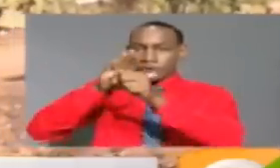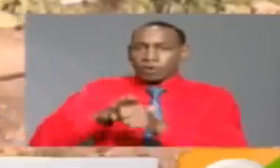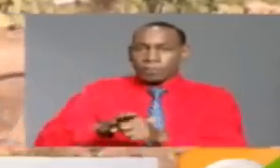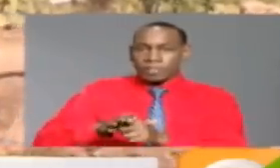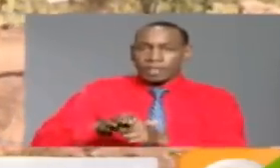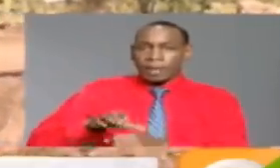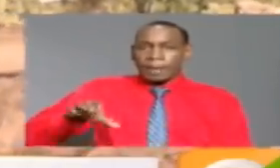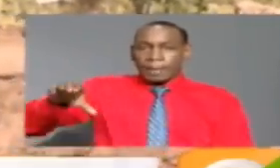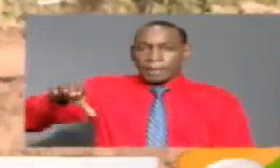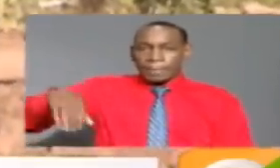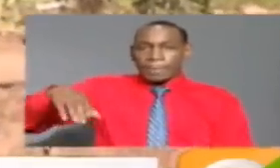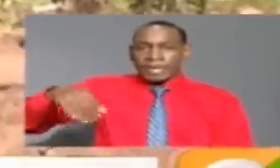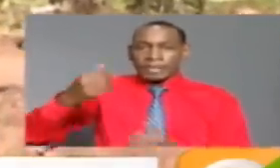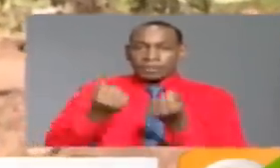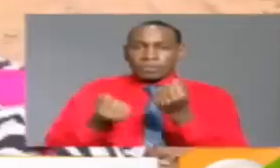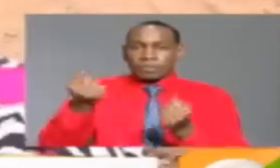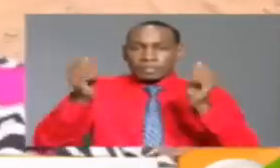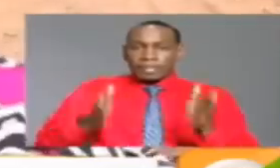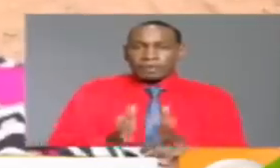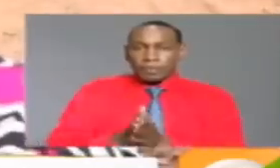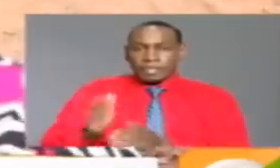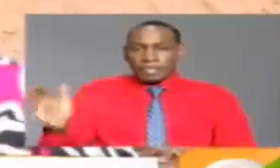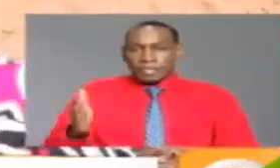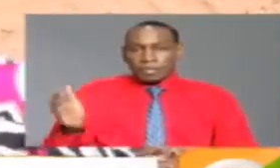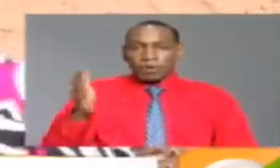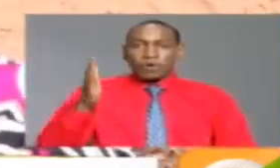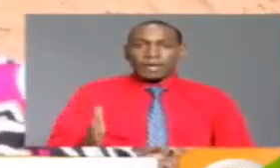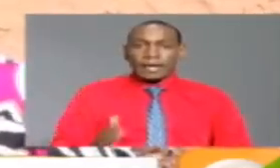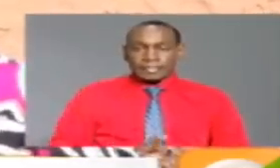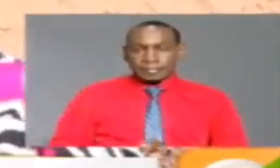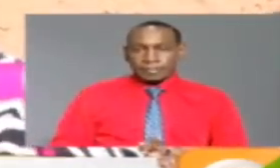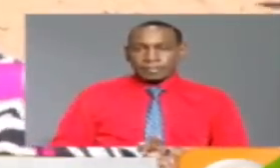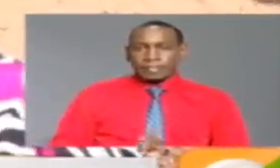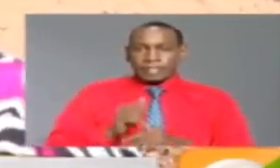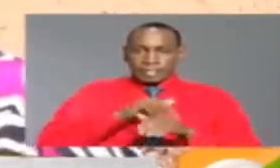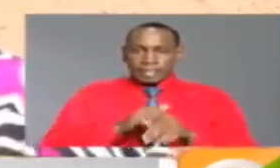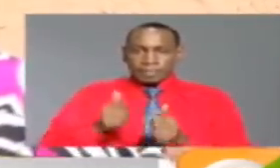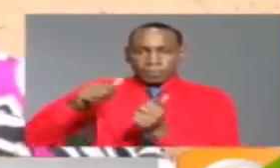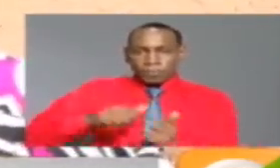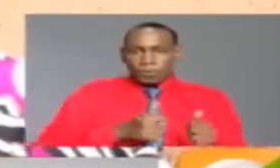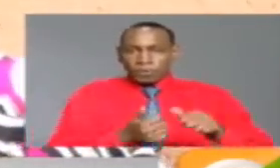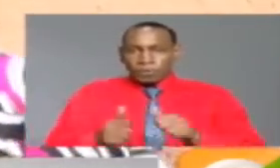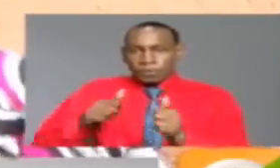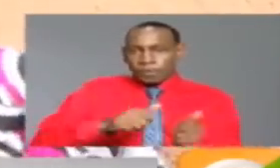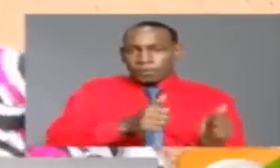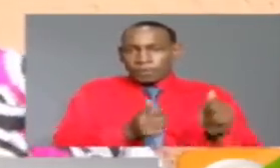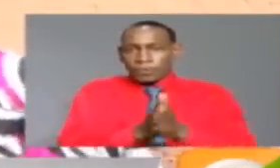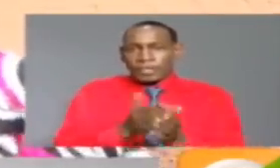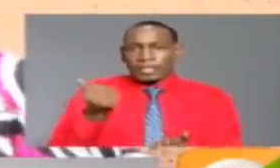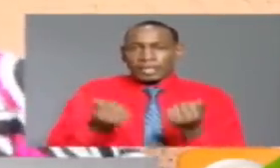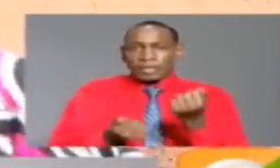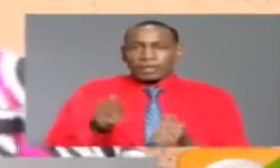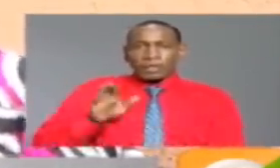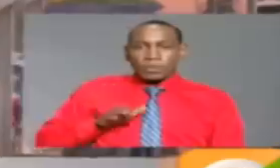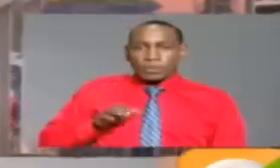matatu driver and his conductor. Kuna wakati tumefuatwa na magari tukiwa